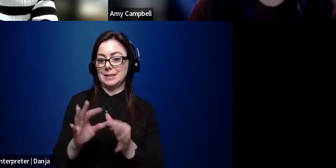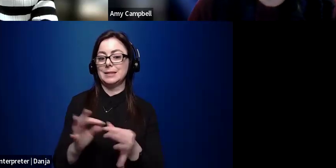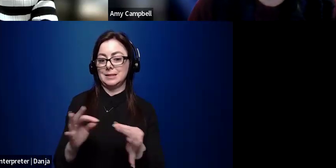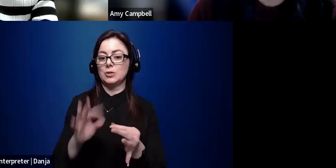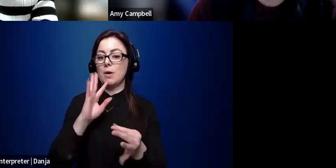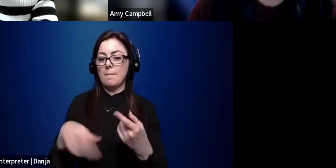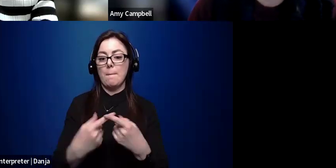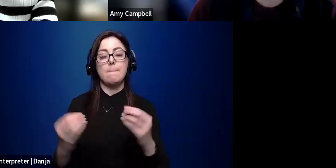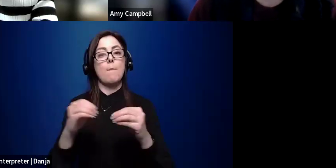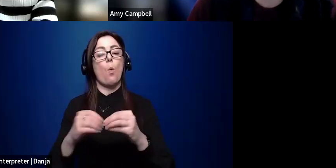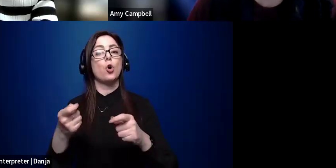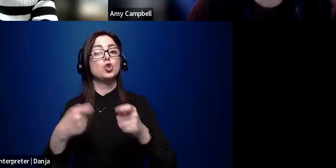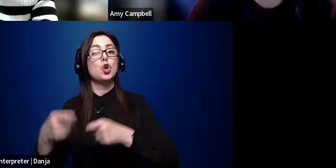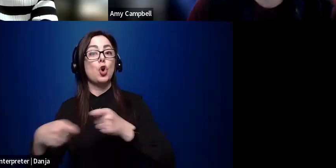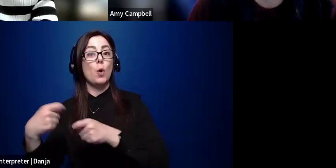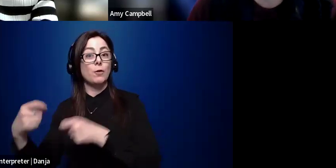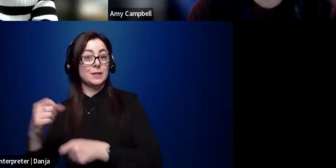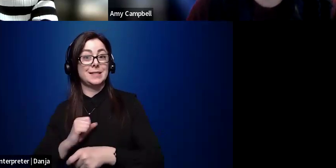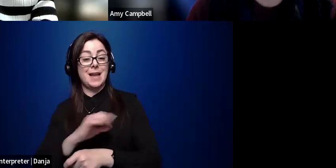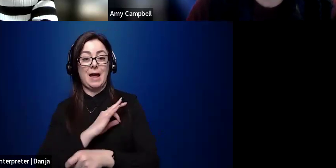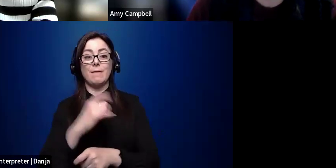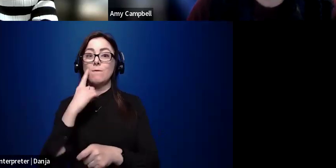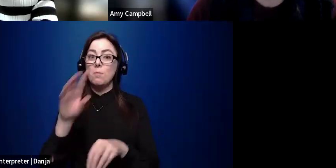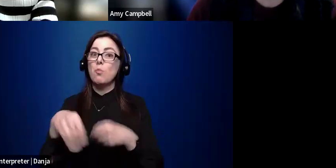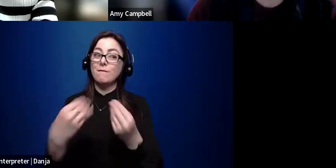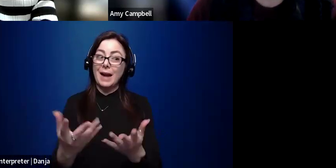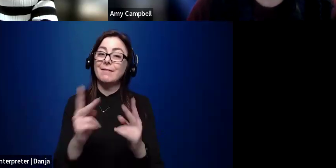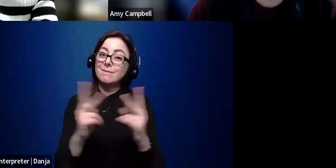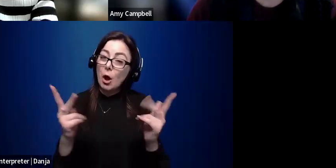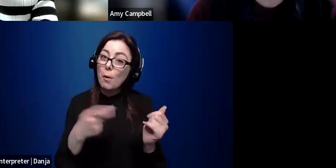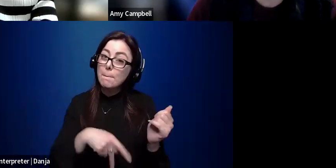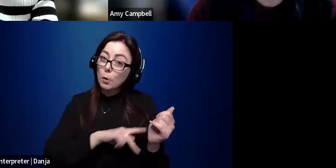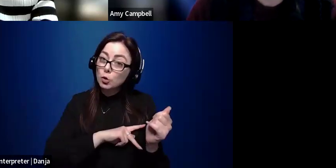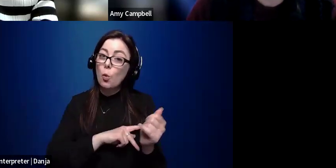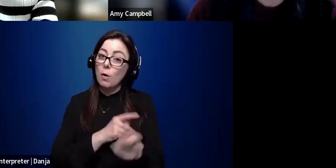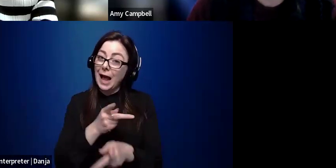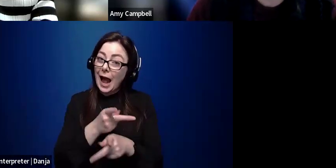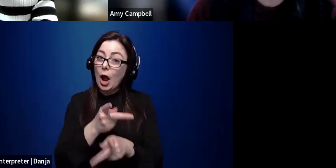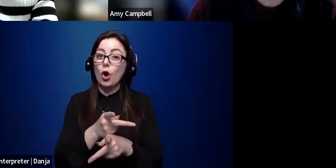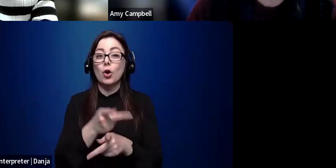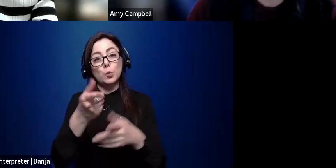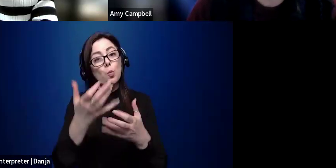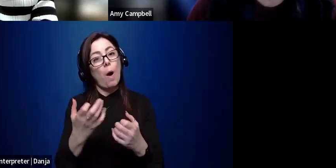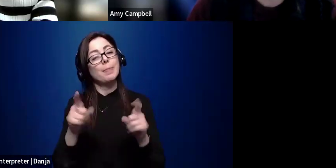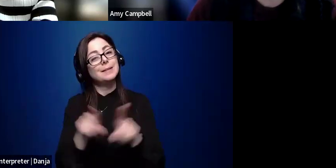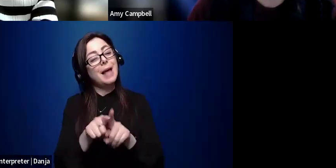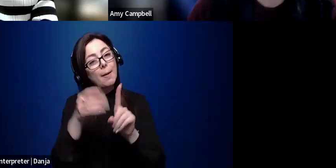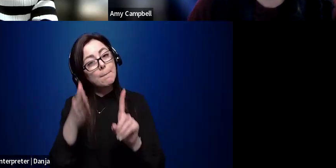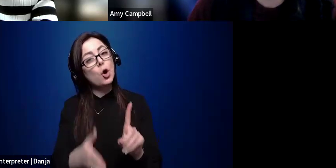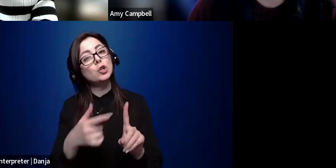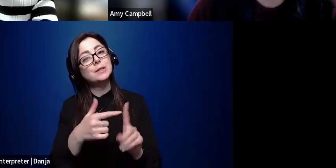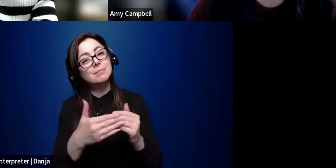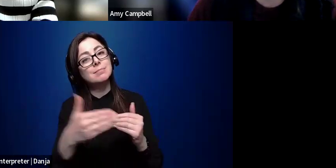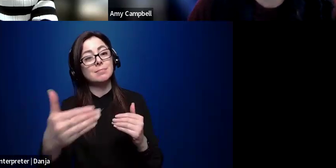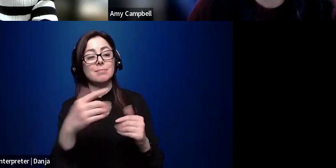doing pretty personal care. And you want to have the same provider. You could add more